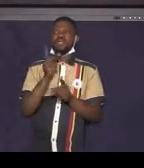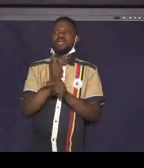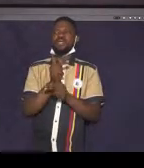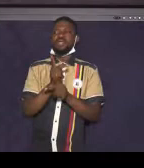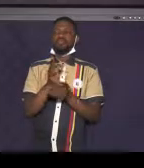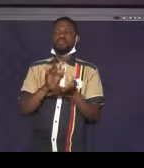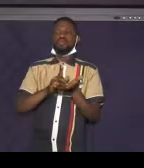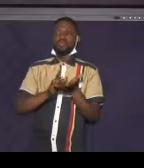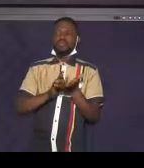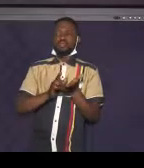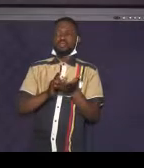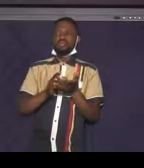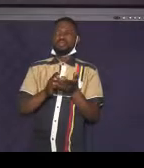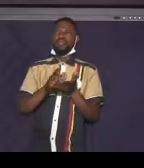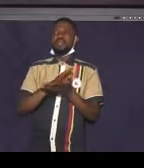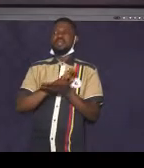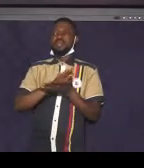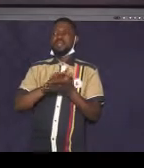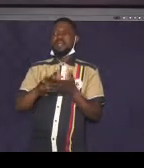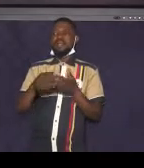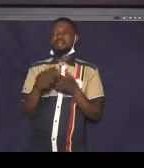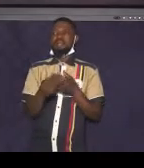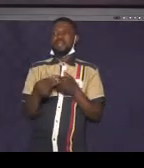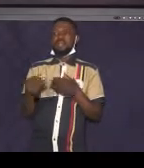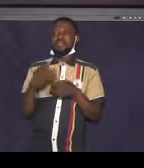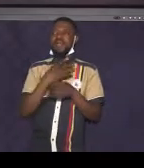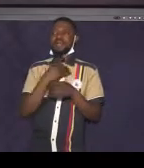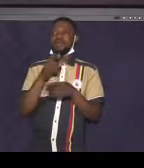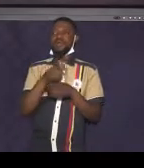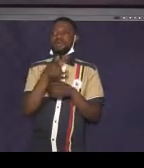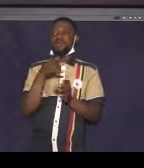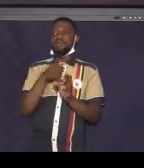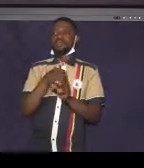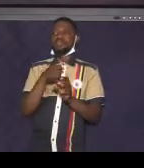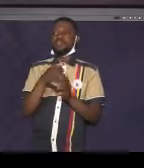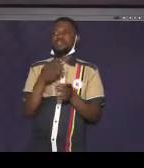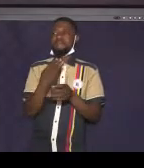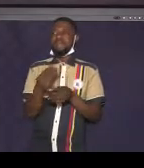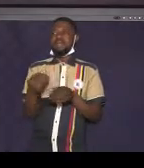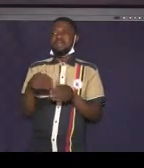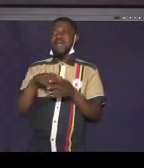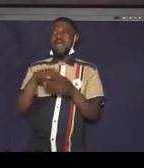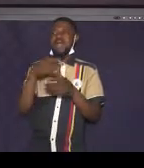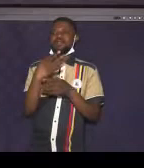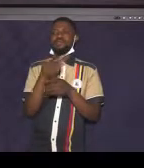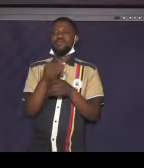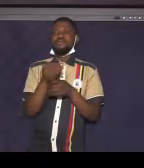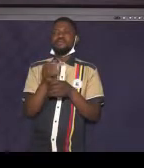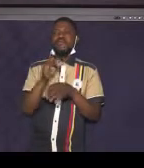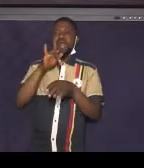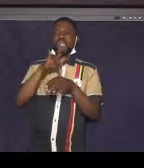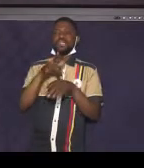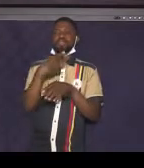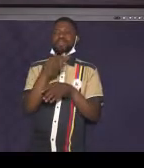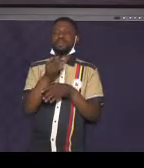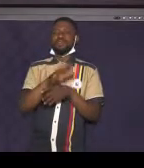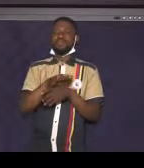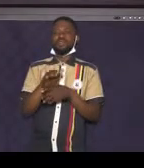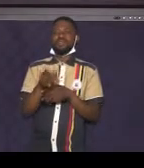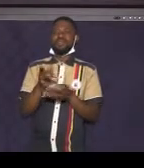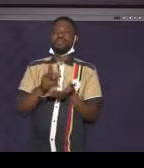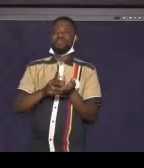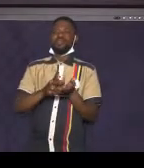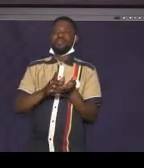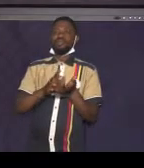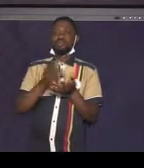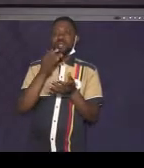is keep drugs, cleaning materials, and other poisonous materials out of reach of children. Drugs,